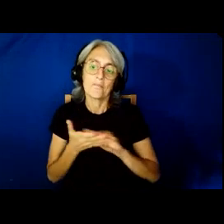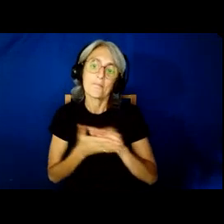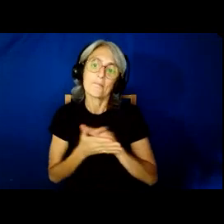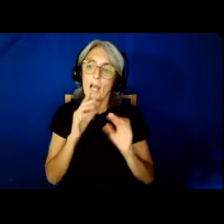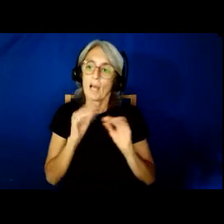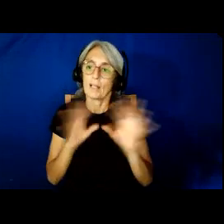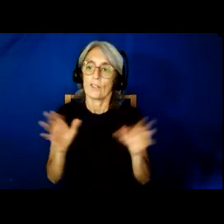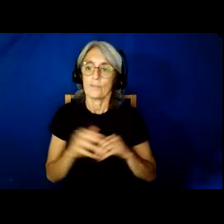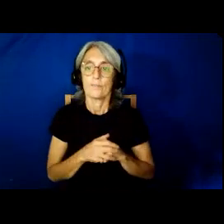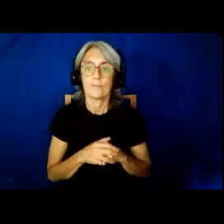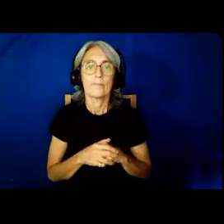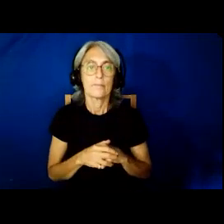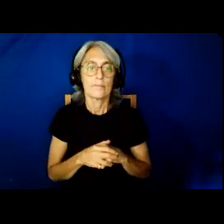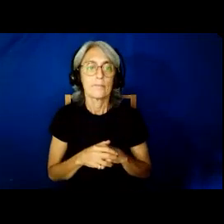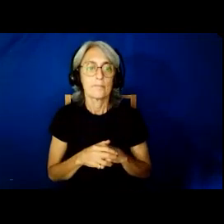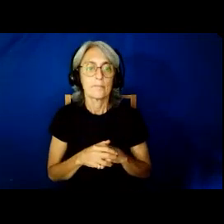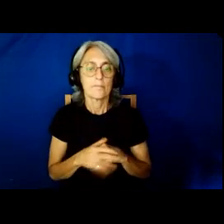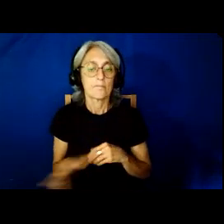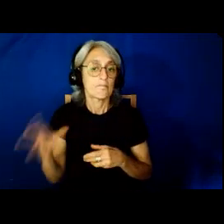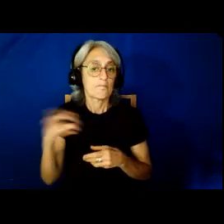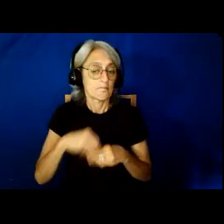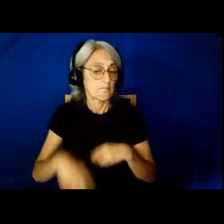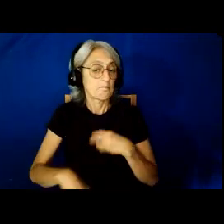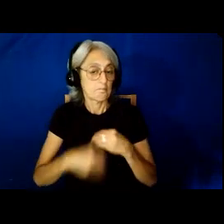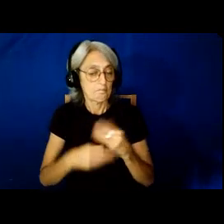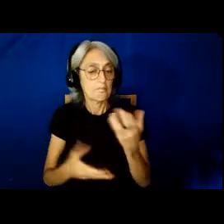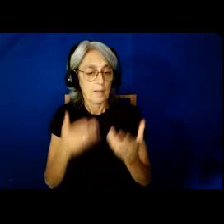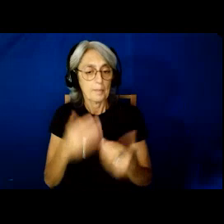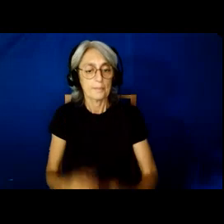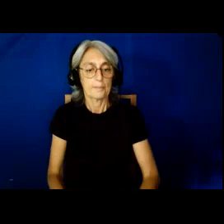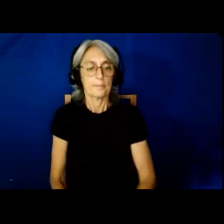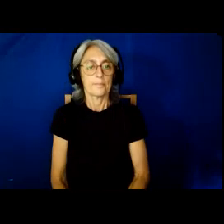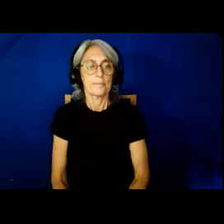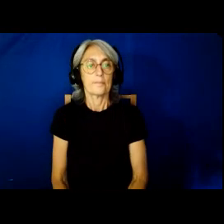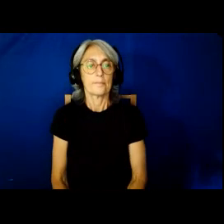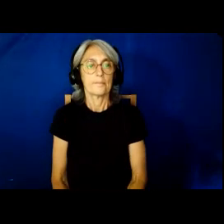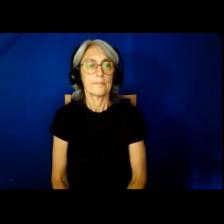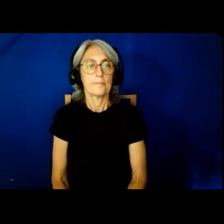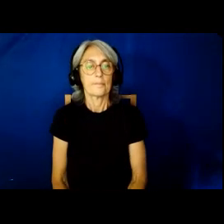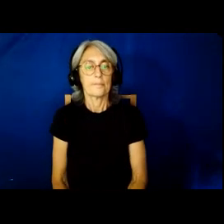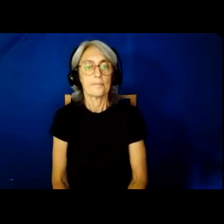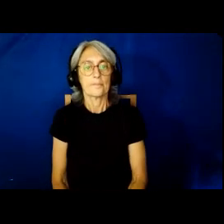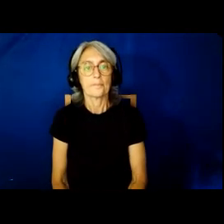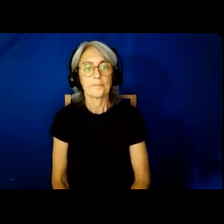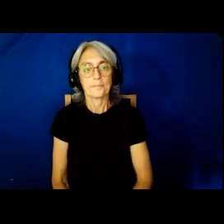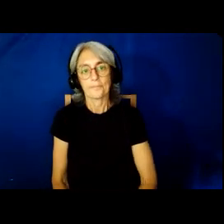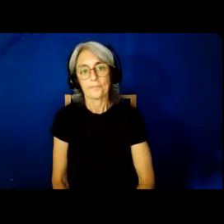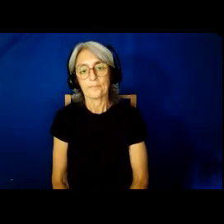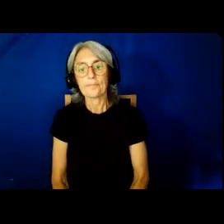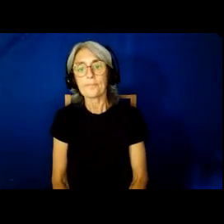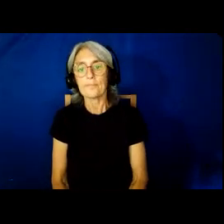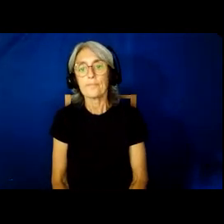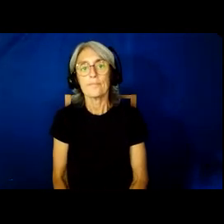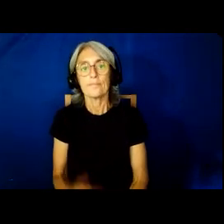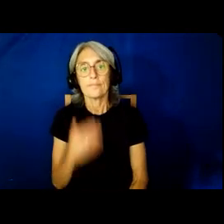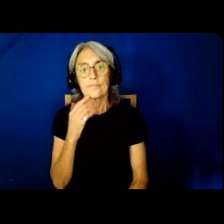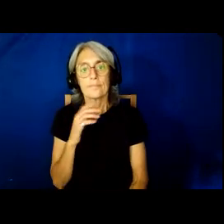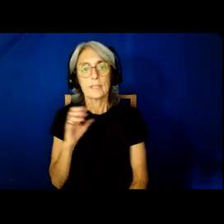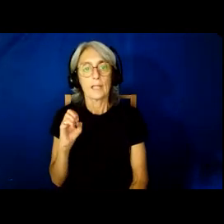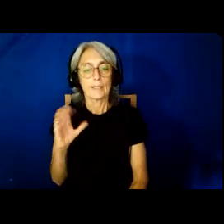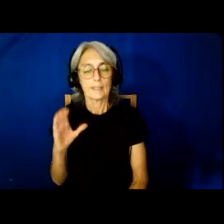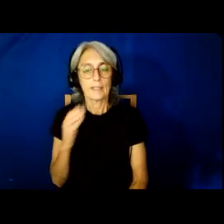So that might be a good one to include in the definitions as well. Thank you all for your hard work from the EAC on